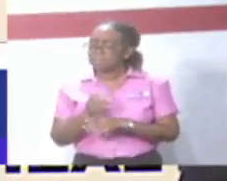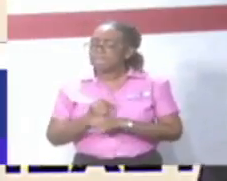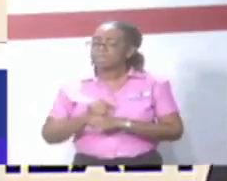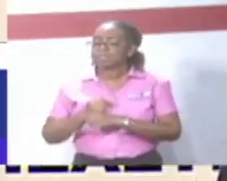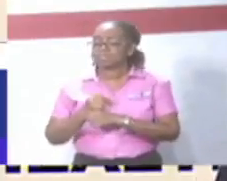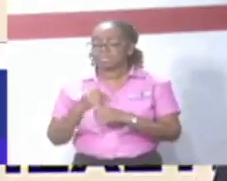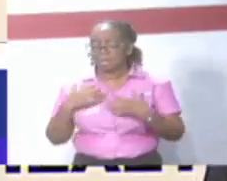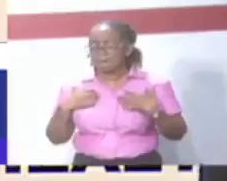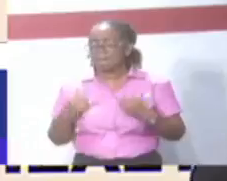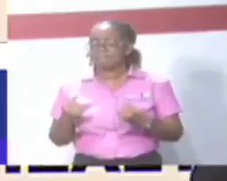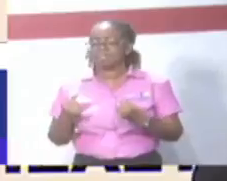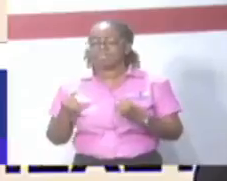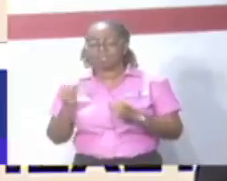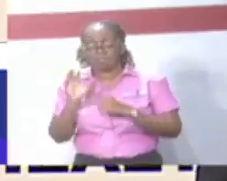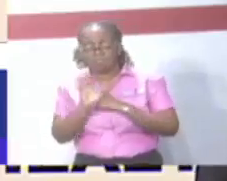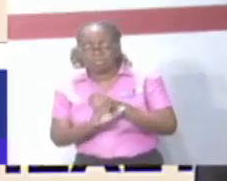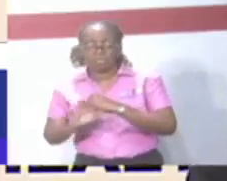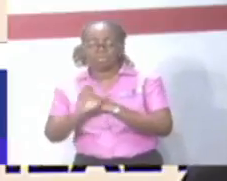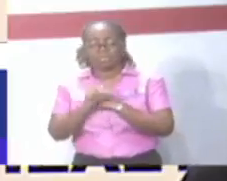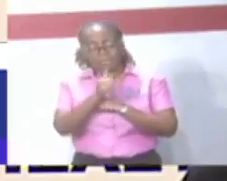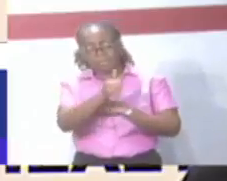Take your medications for your sugar. Watch what you eat.